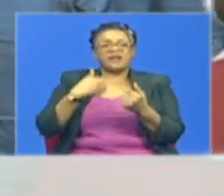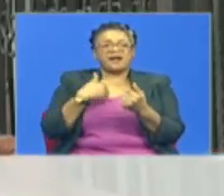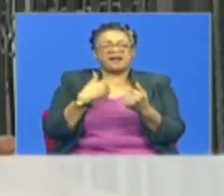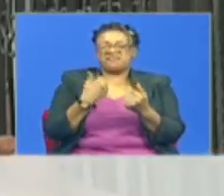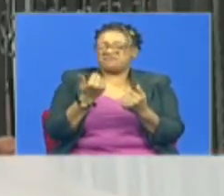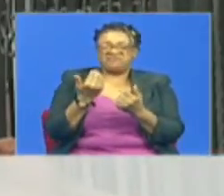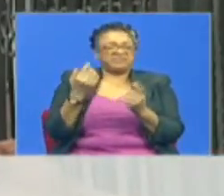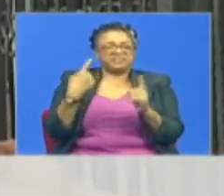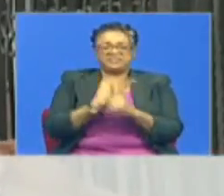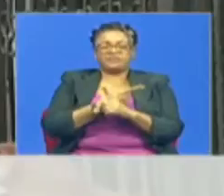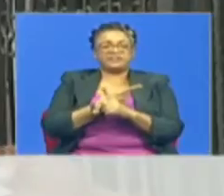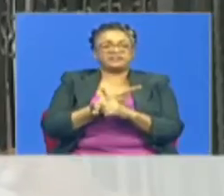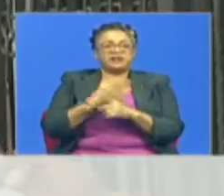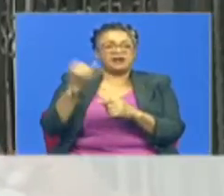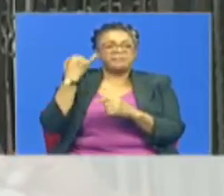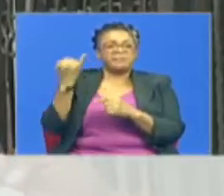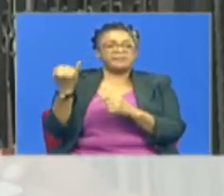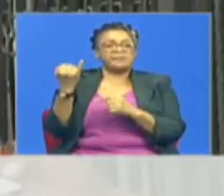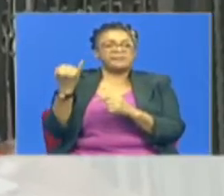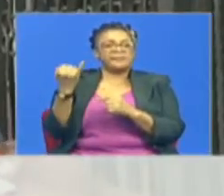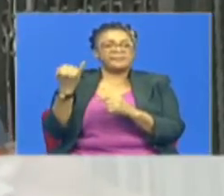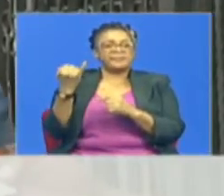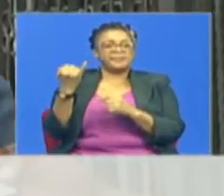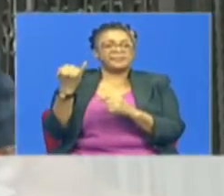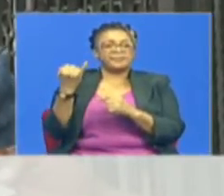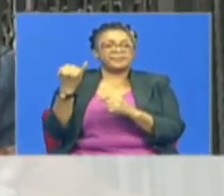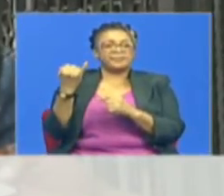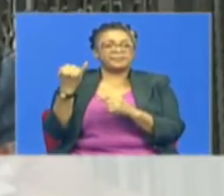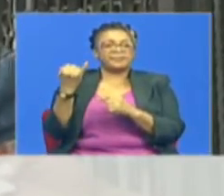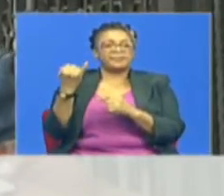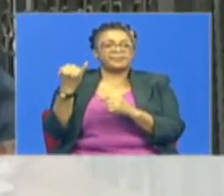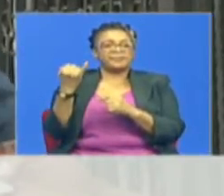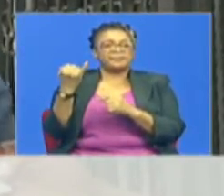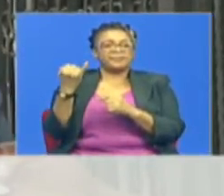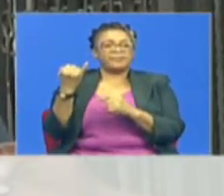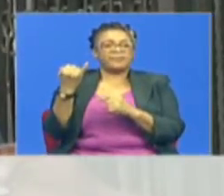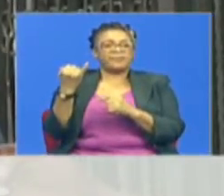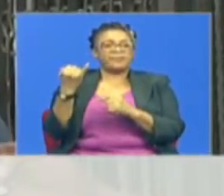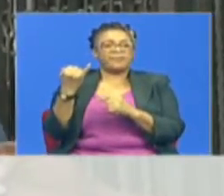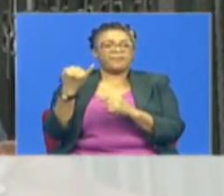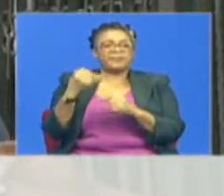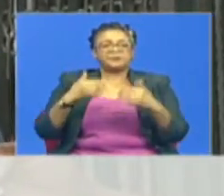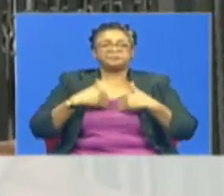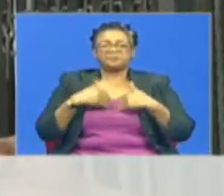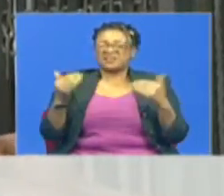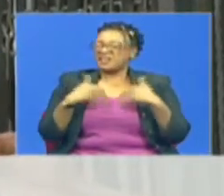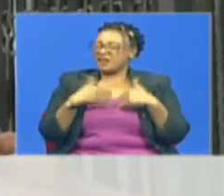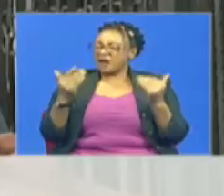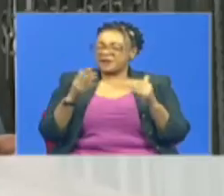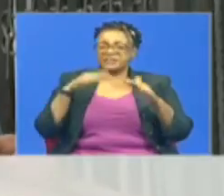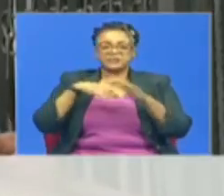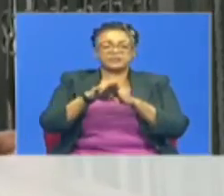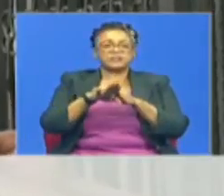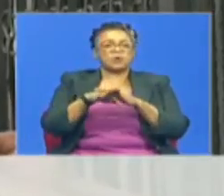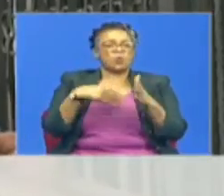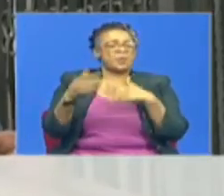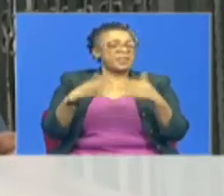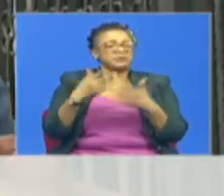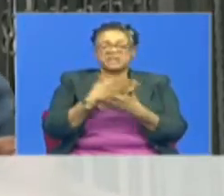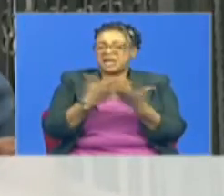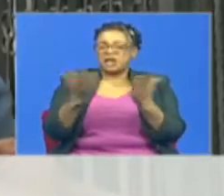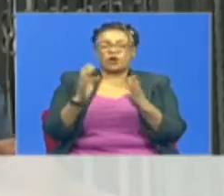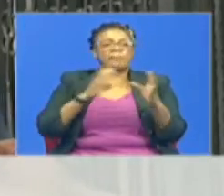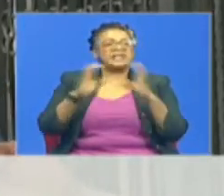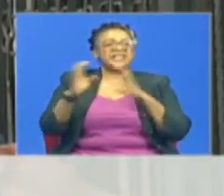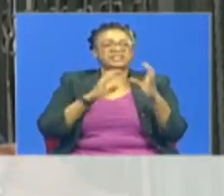motive. We've been denied entry, and with no prior communication, I don't know what is happening. I'm just being